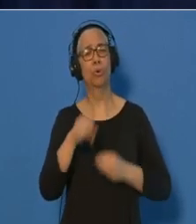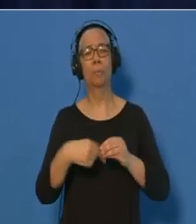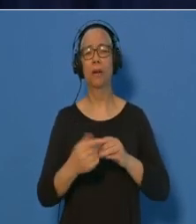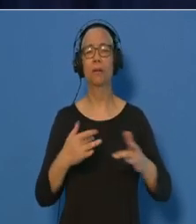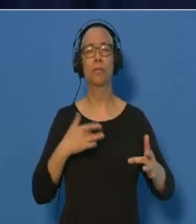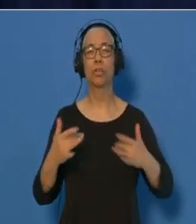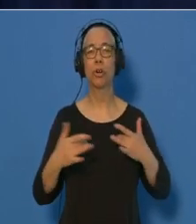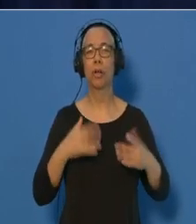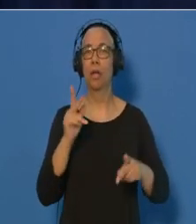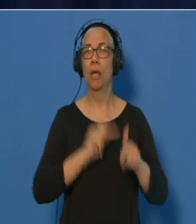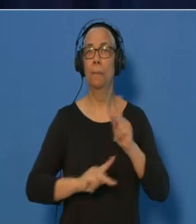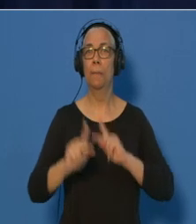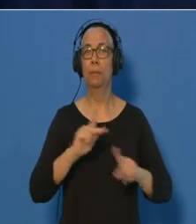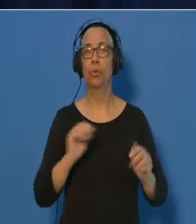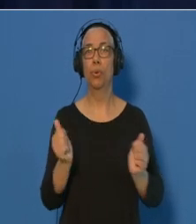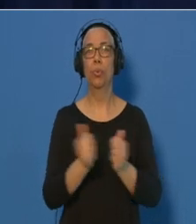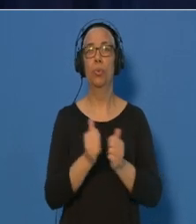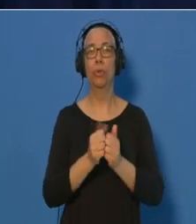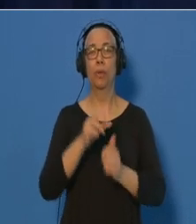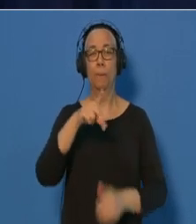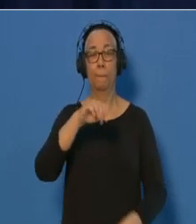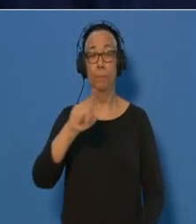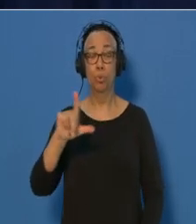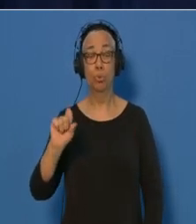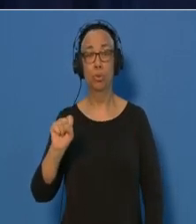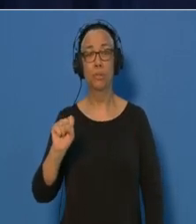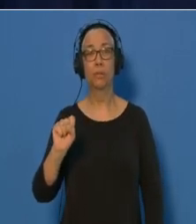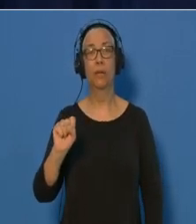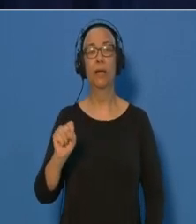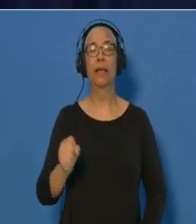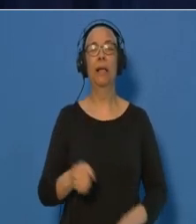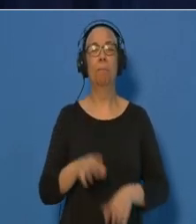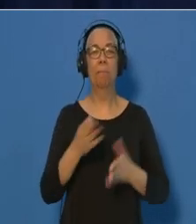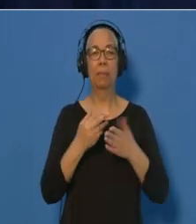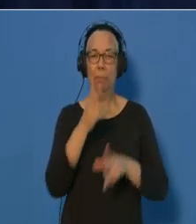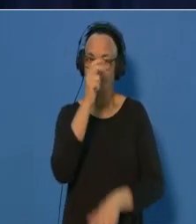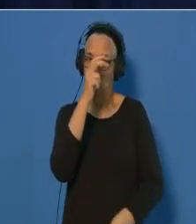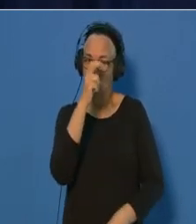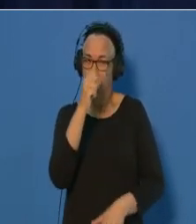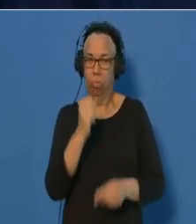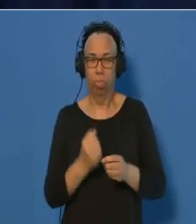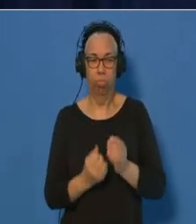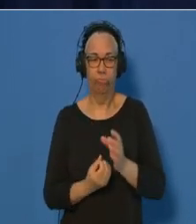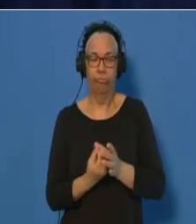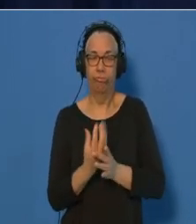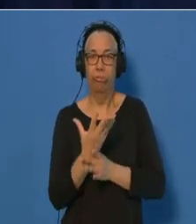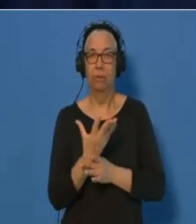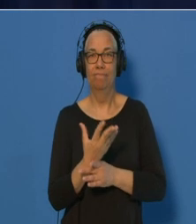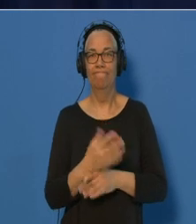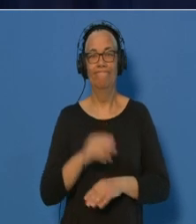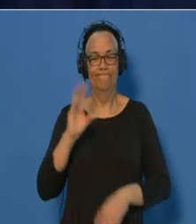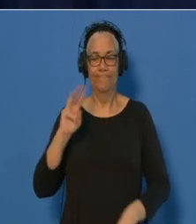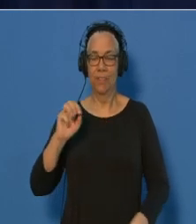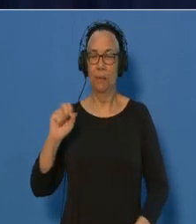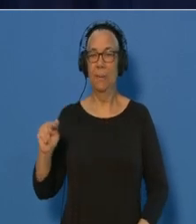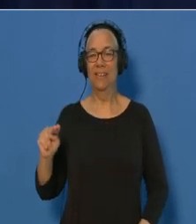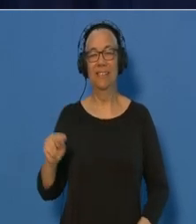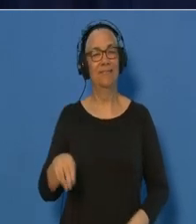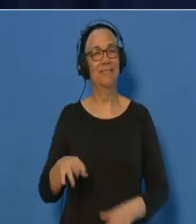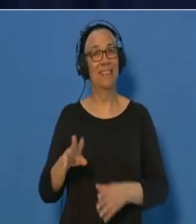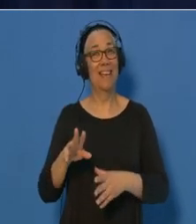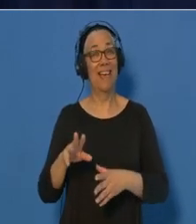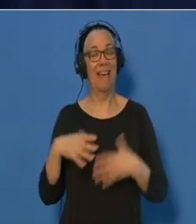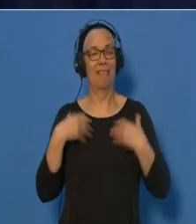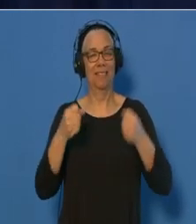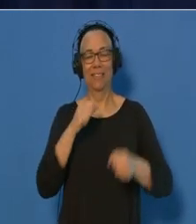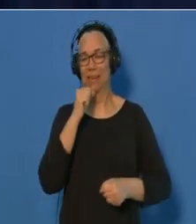pools and the possibilities of mosquitoes breeding. The Ministry of Health has confirmed that that is not an issue. Therefore, pool cleaning